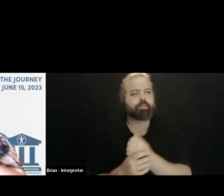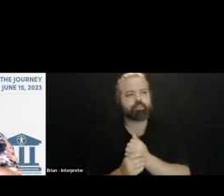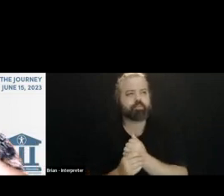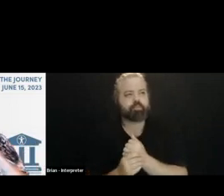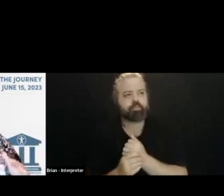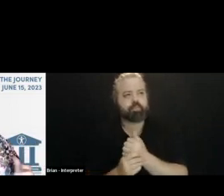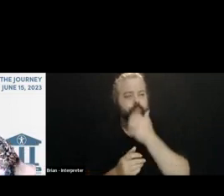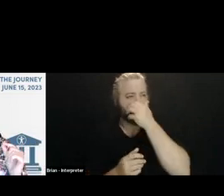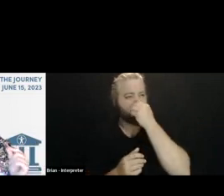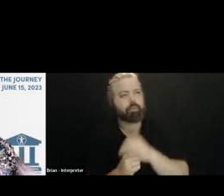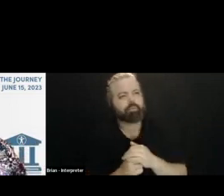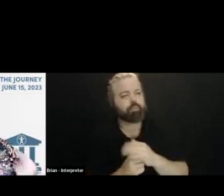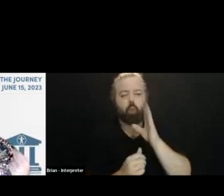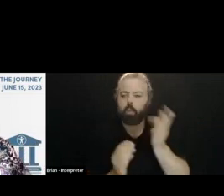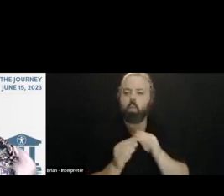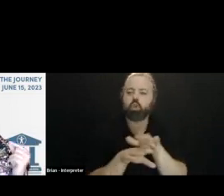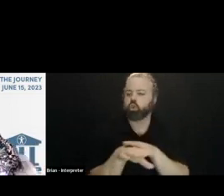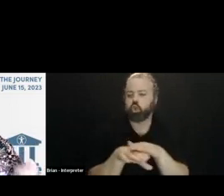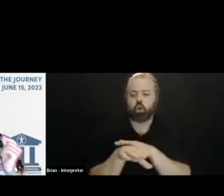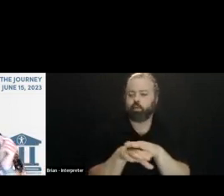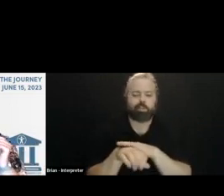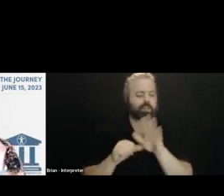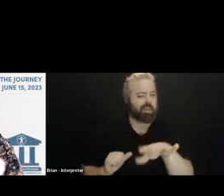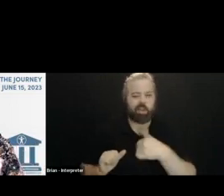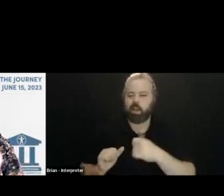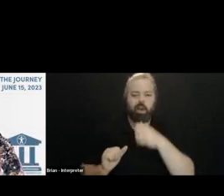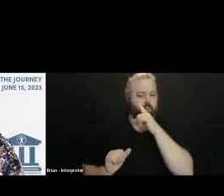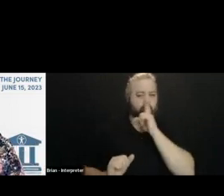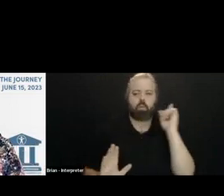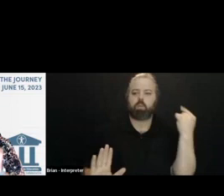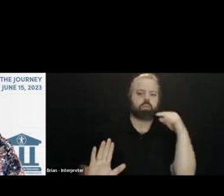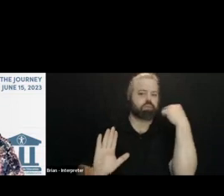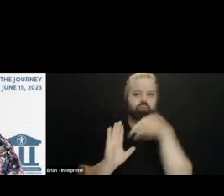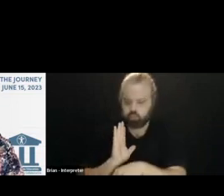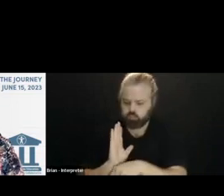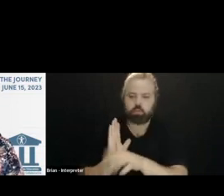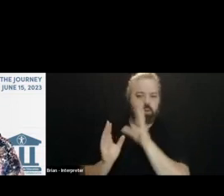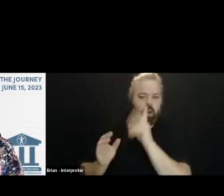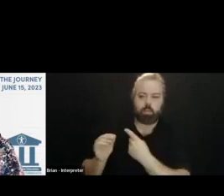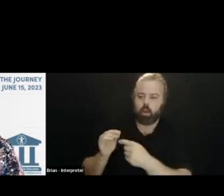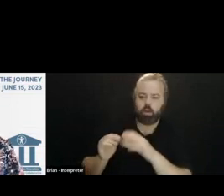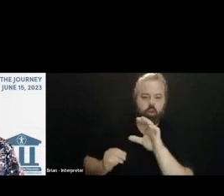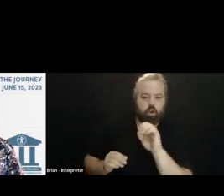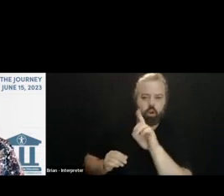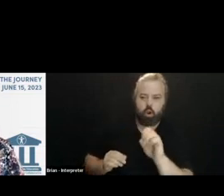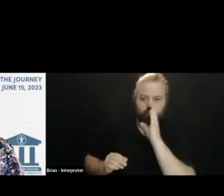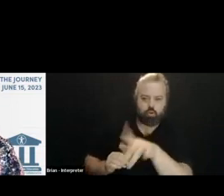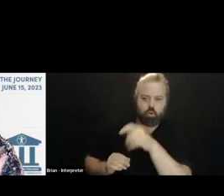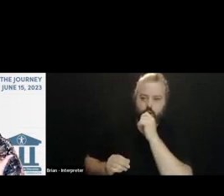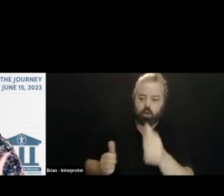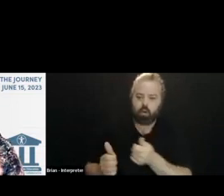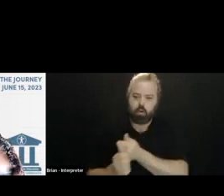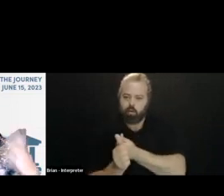a surface level. We are not going to dig much into the code today, that back end HTML, CSS too